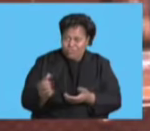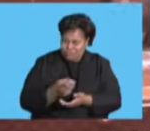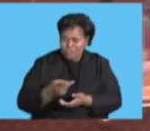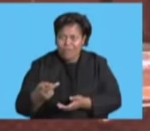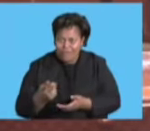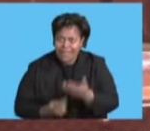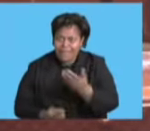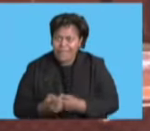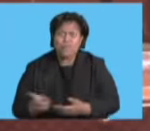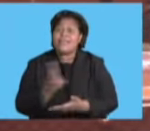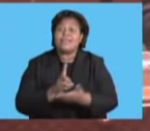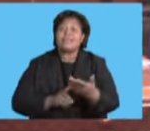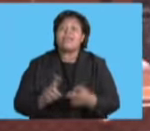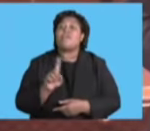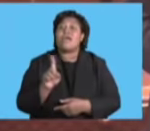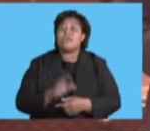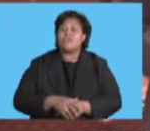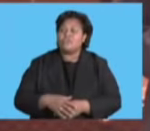This is all designed to cancel each other.